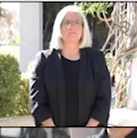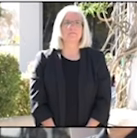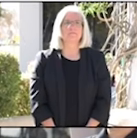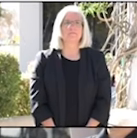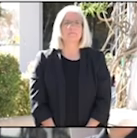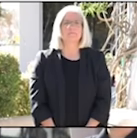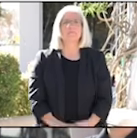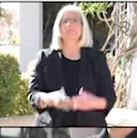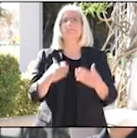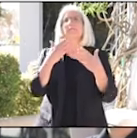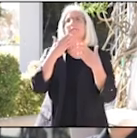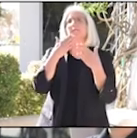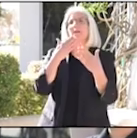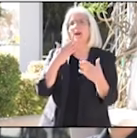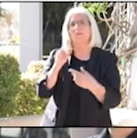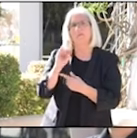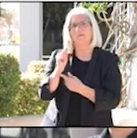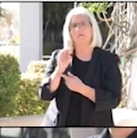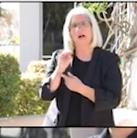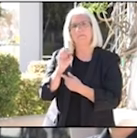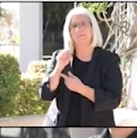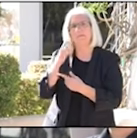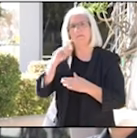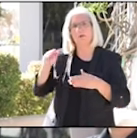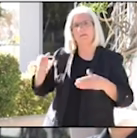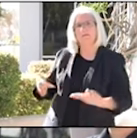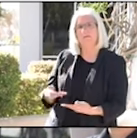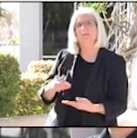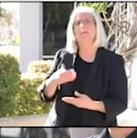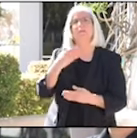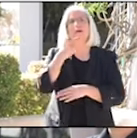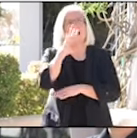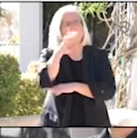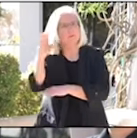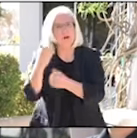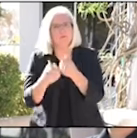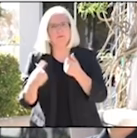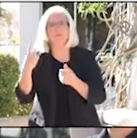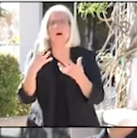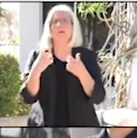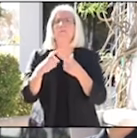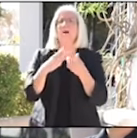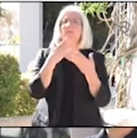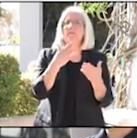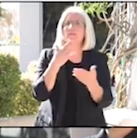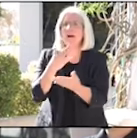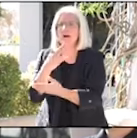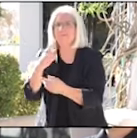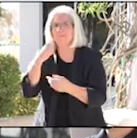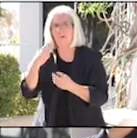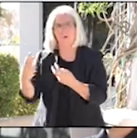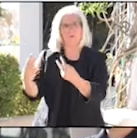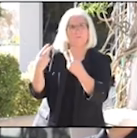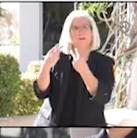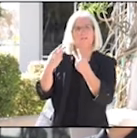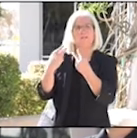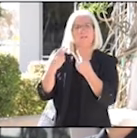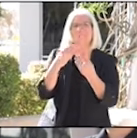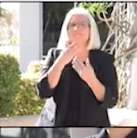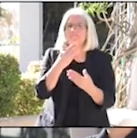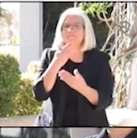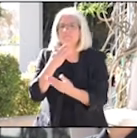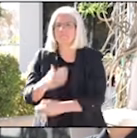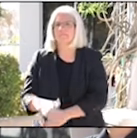Thank you, James. Good afternoon, everyone, and thank you so much for joining us.